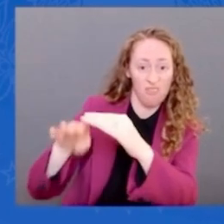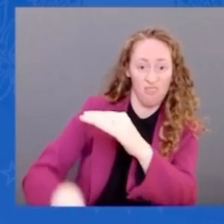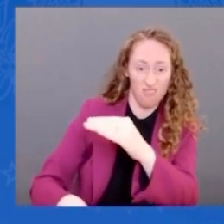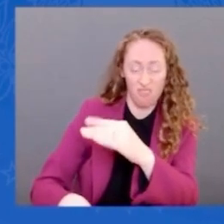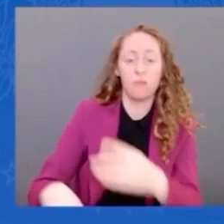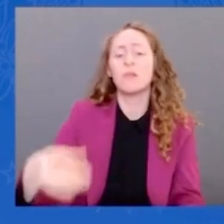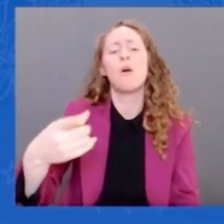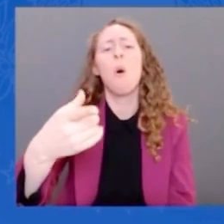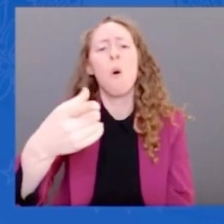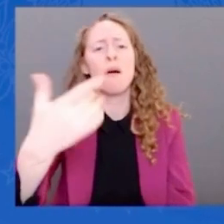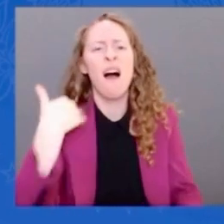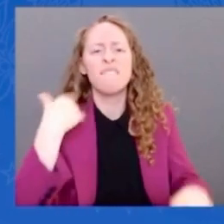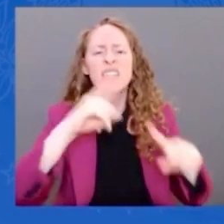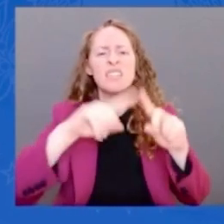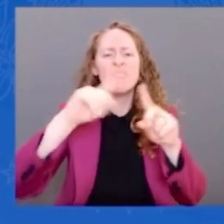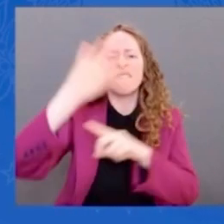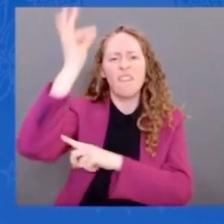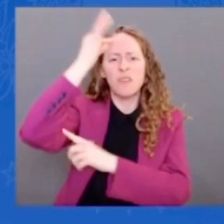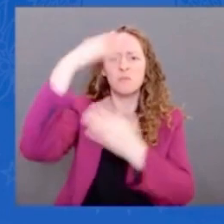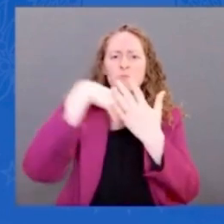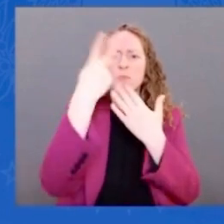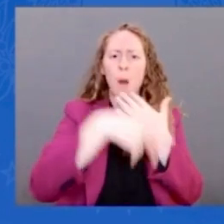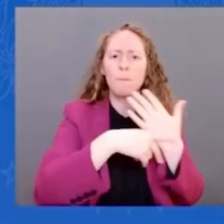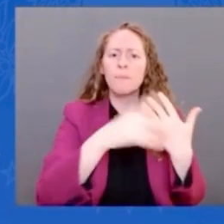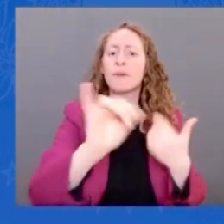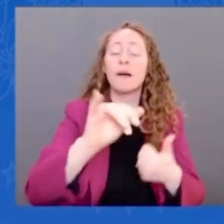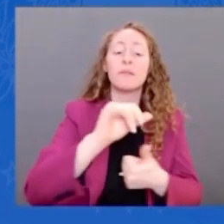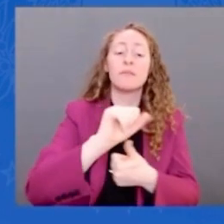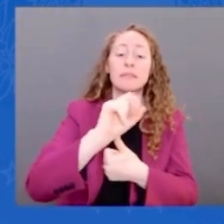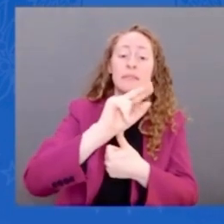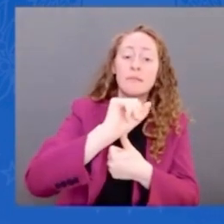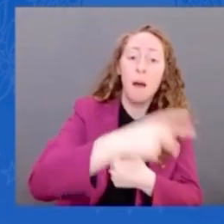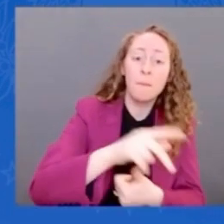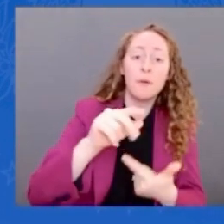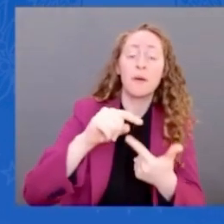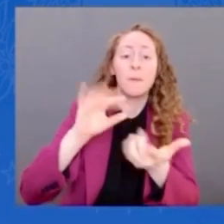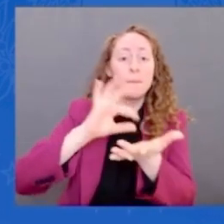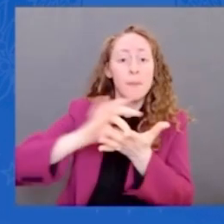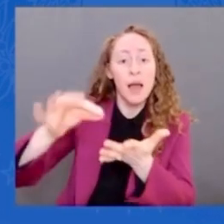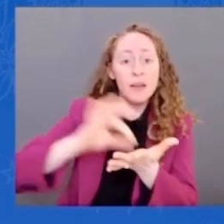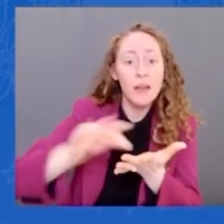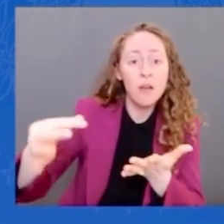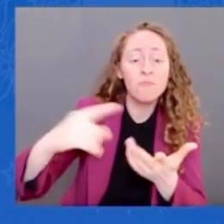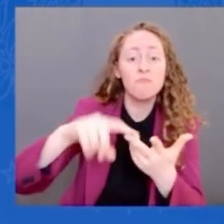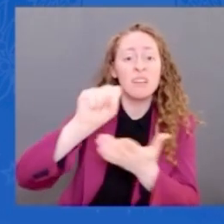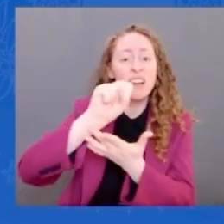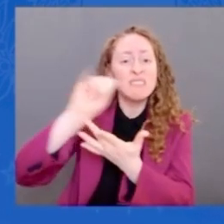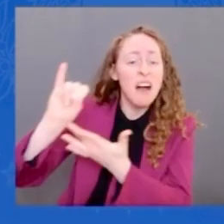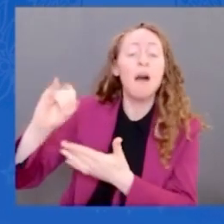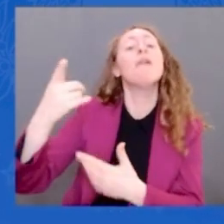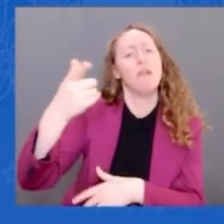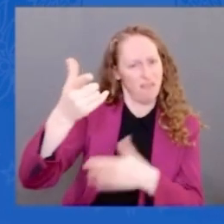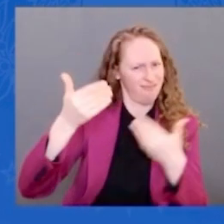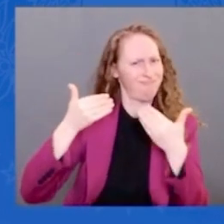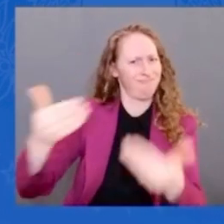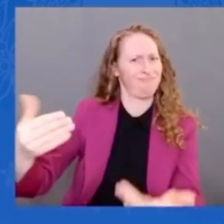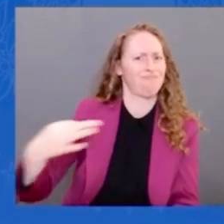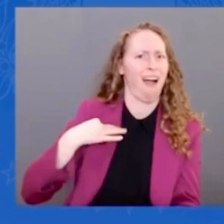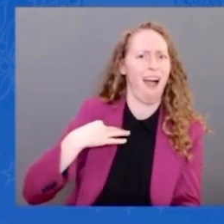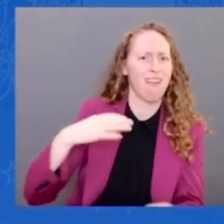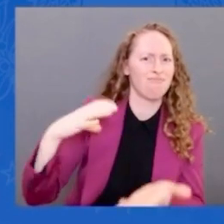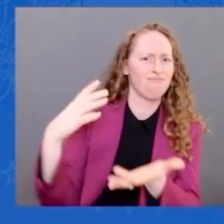eligible for the Affordable Connectivity Program. Nearly 40% of the households in America